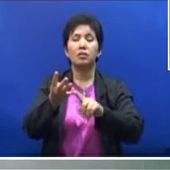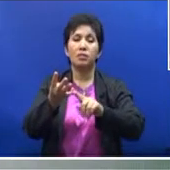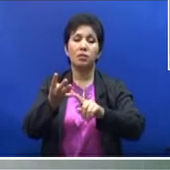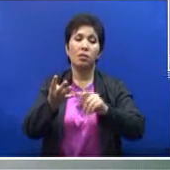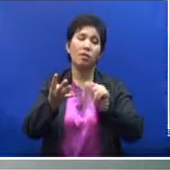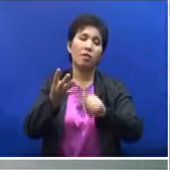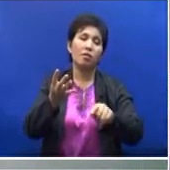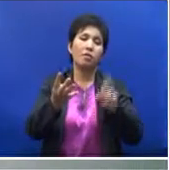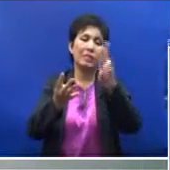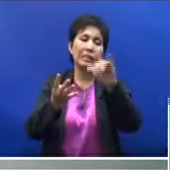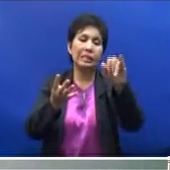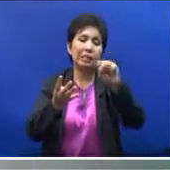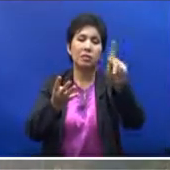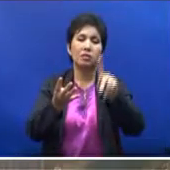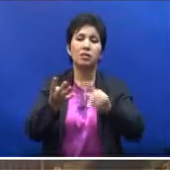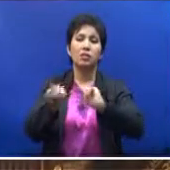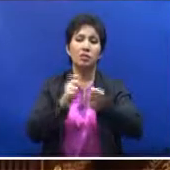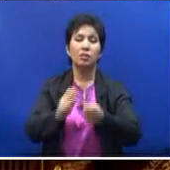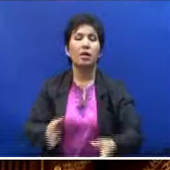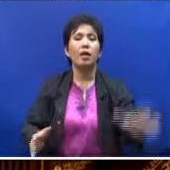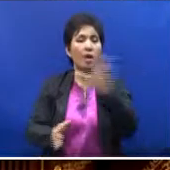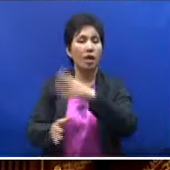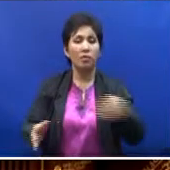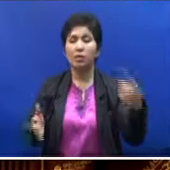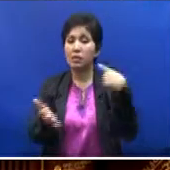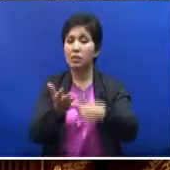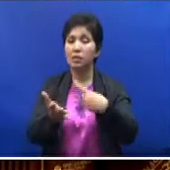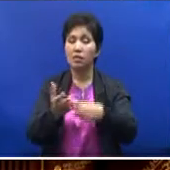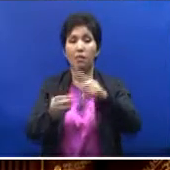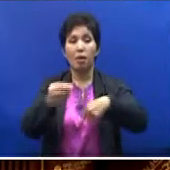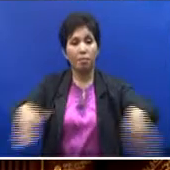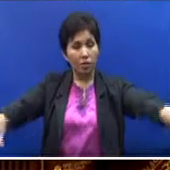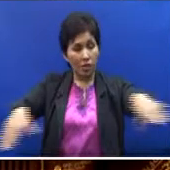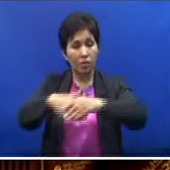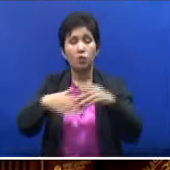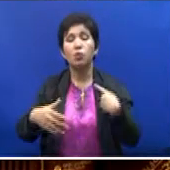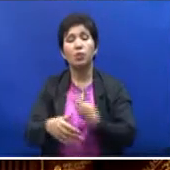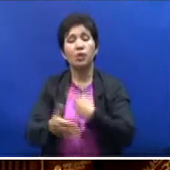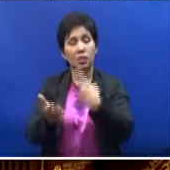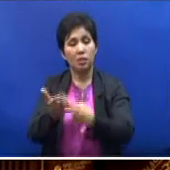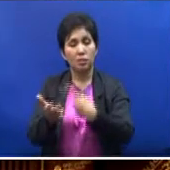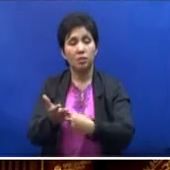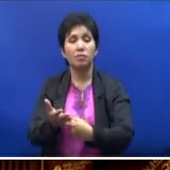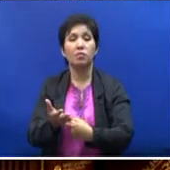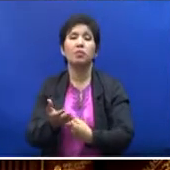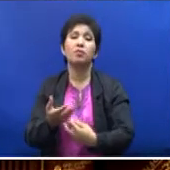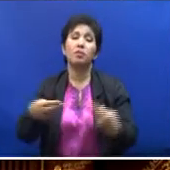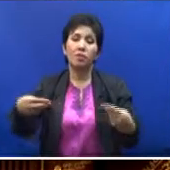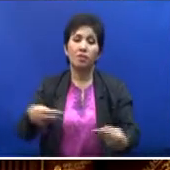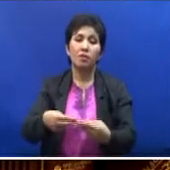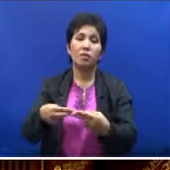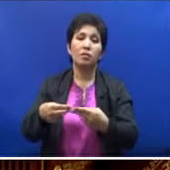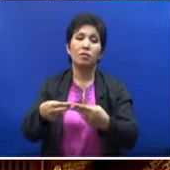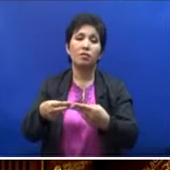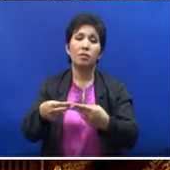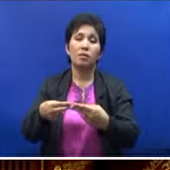exchange. Okay, and when we discuss about marriage, we discuss also about kinship. Okay, when we